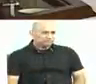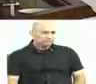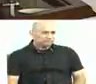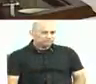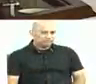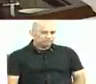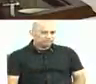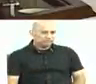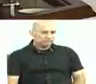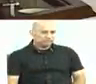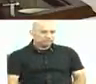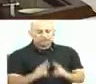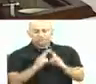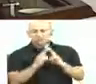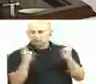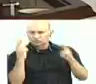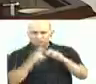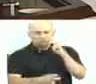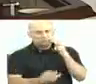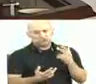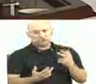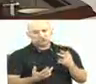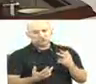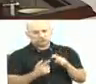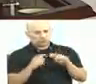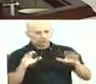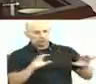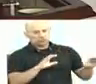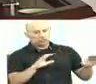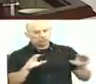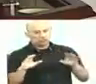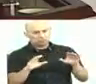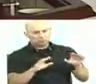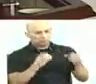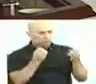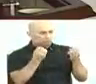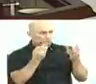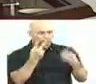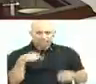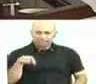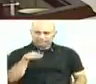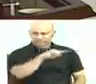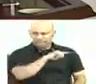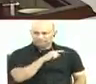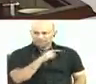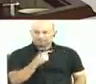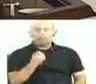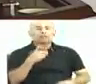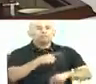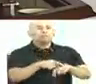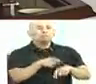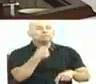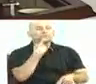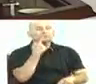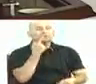one. It's very difficult to do for many of us. How many times have you